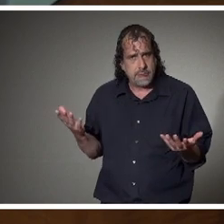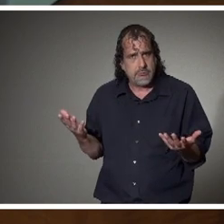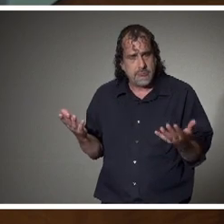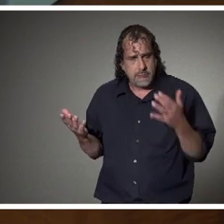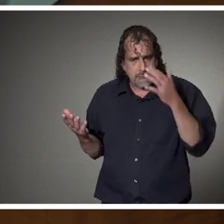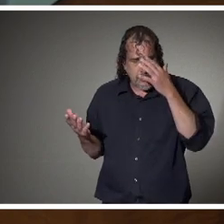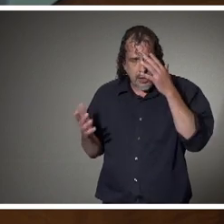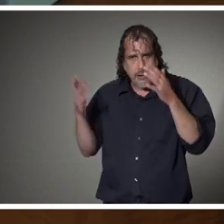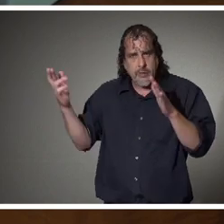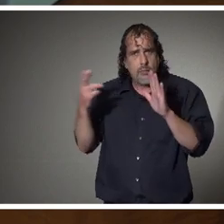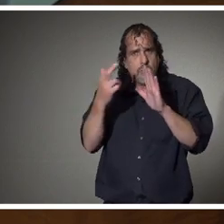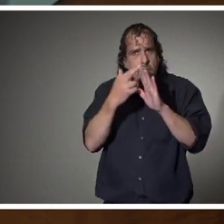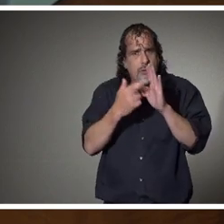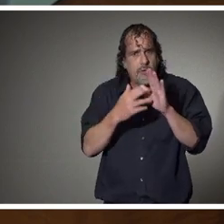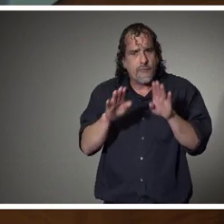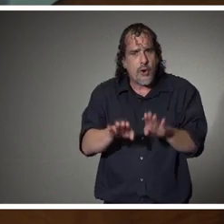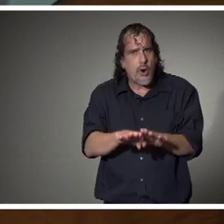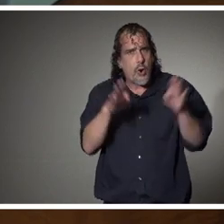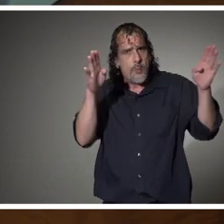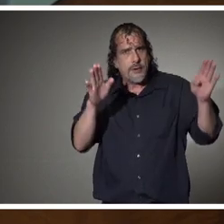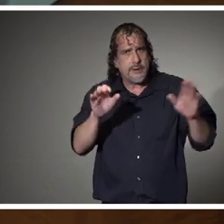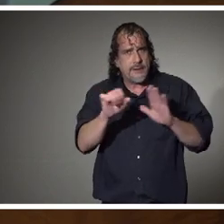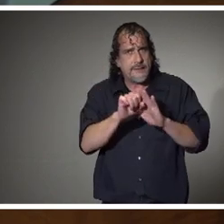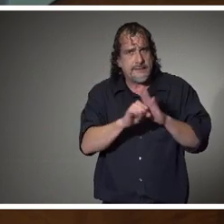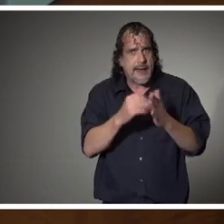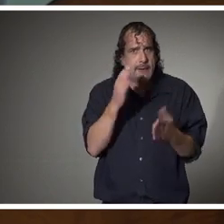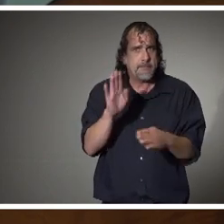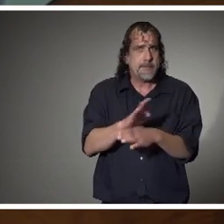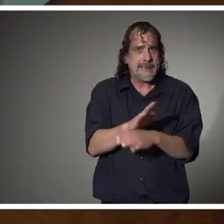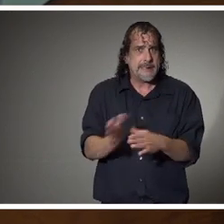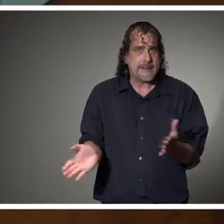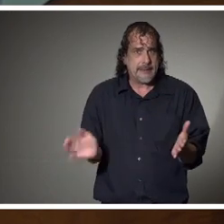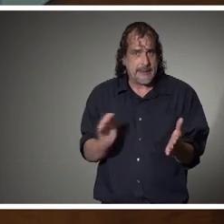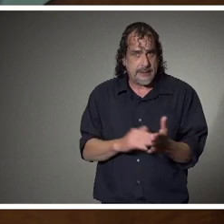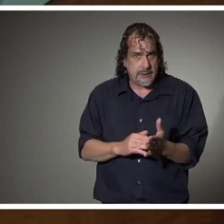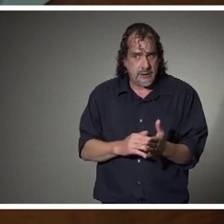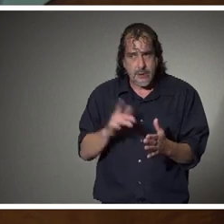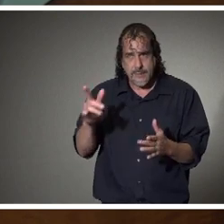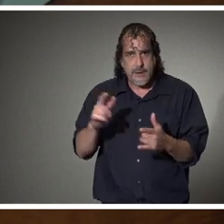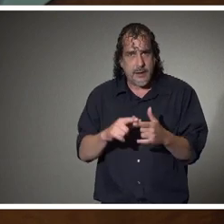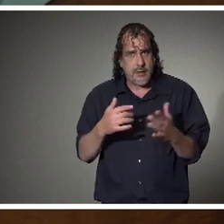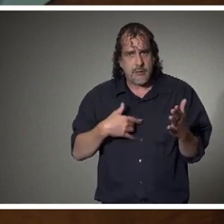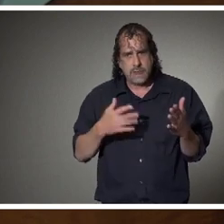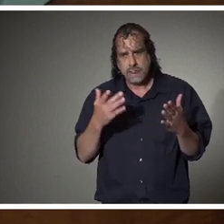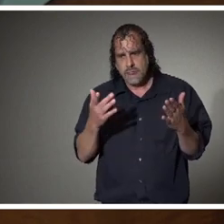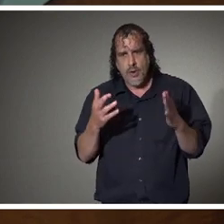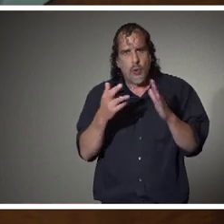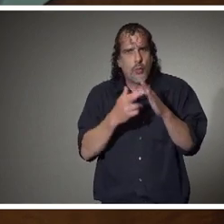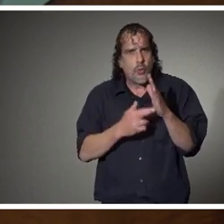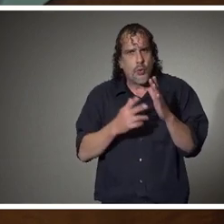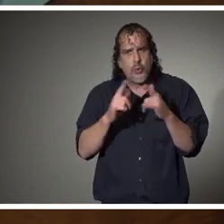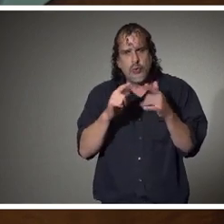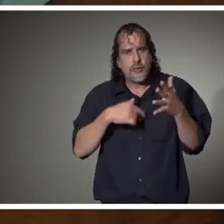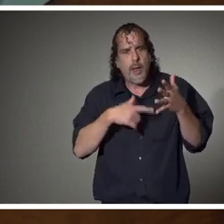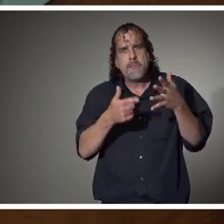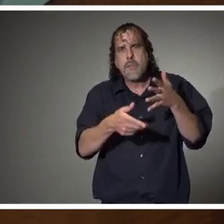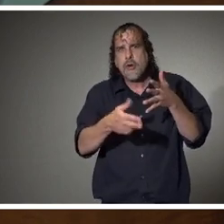called guidelines for reopening our state's economies. They had measures, they had gates in place, they had three